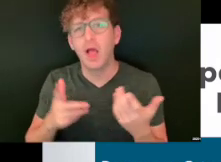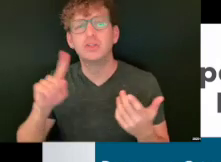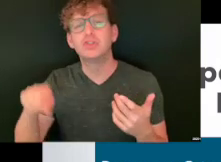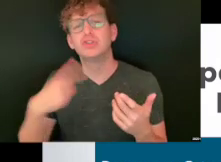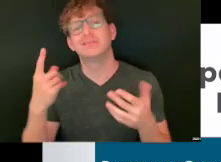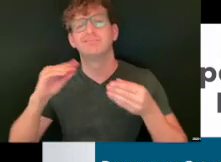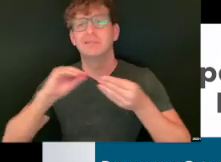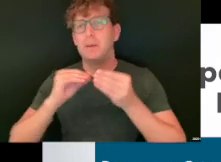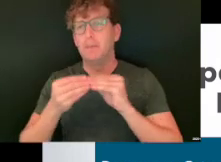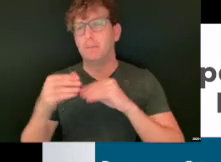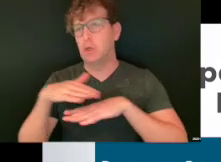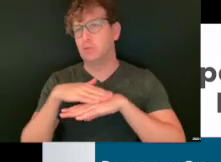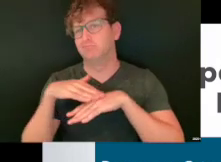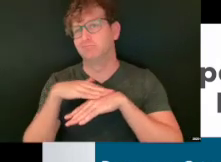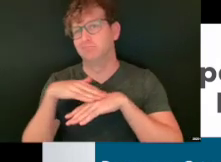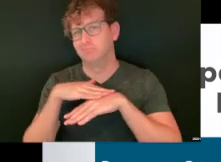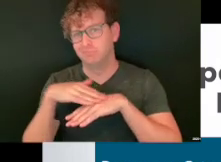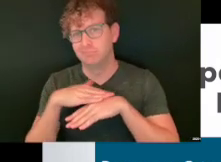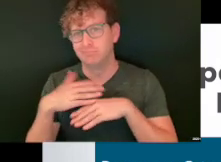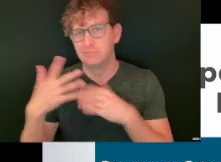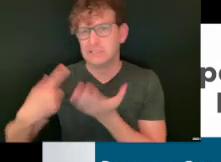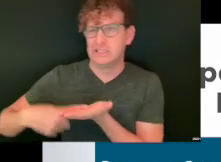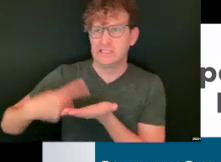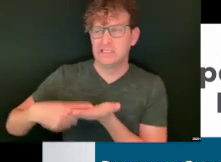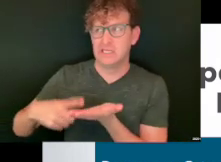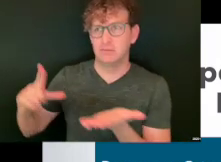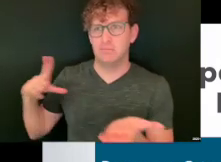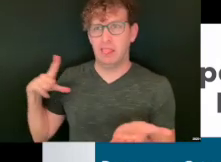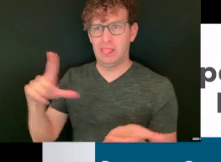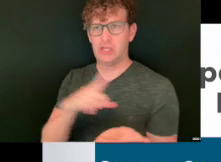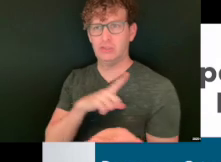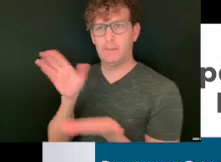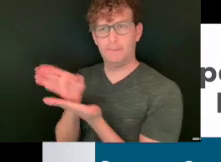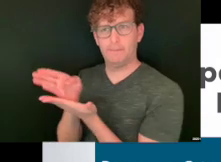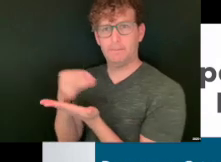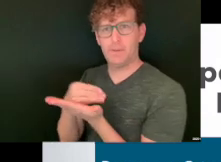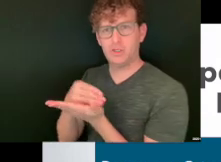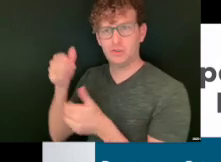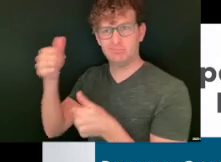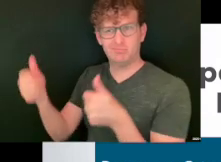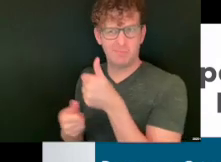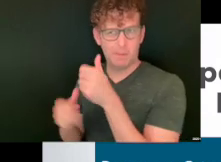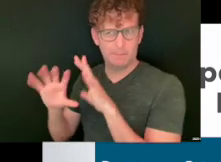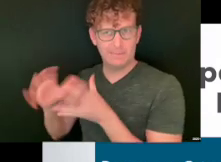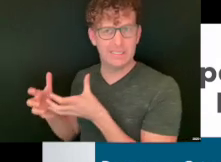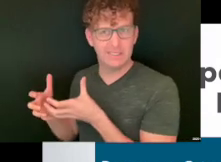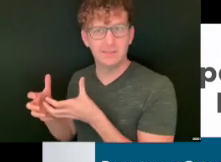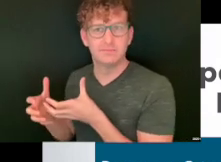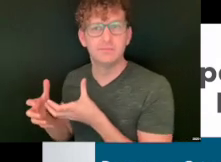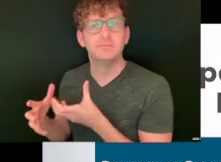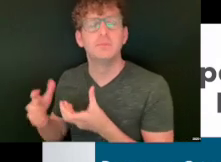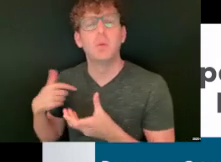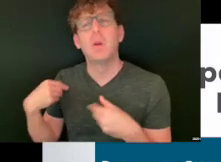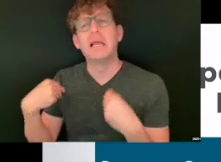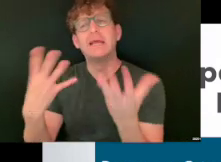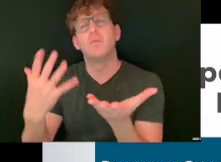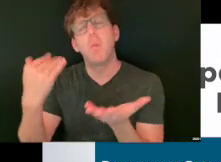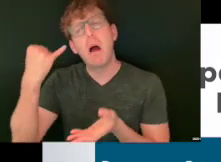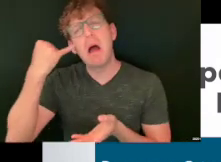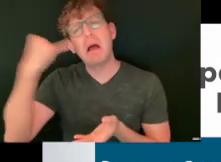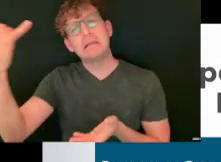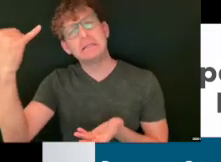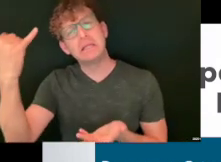change, and we'll see a May revised budget around May